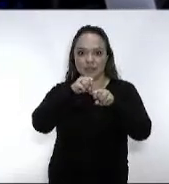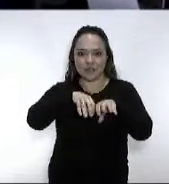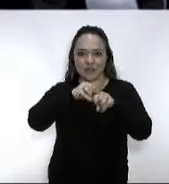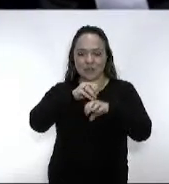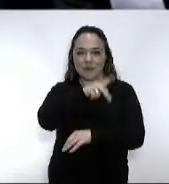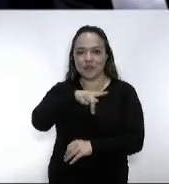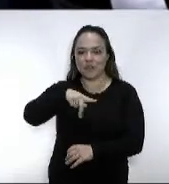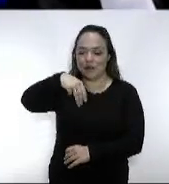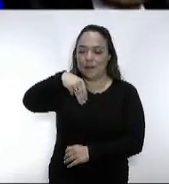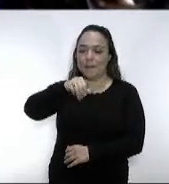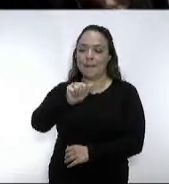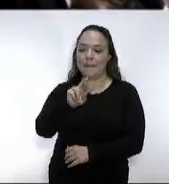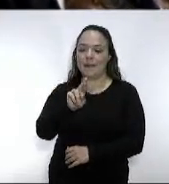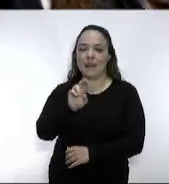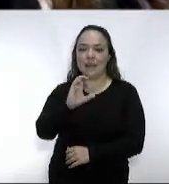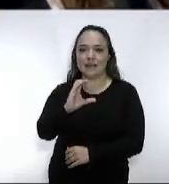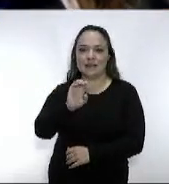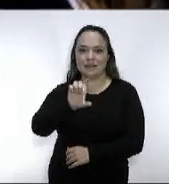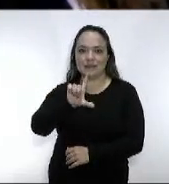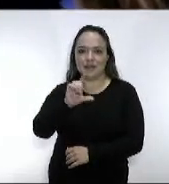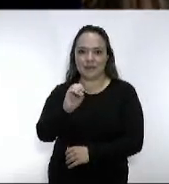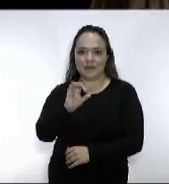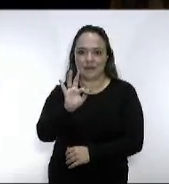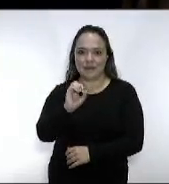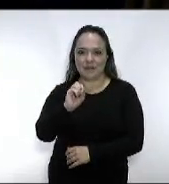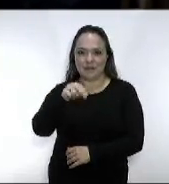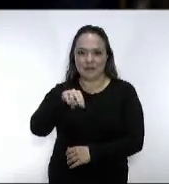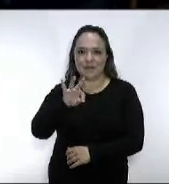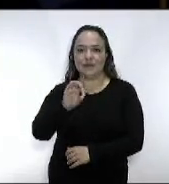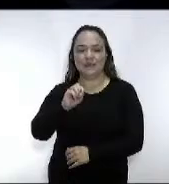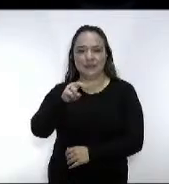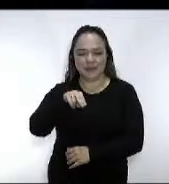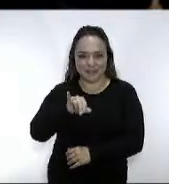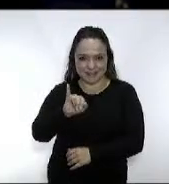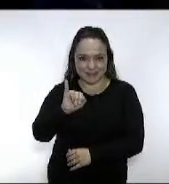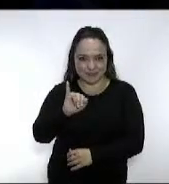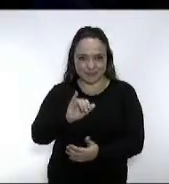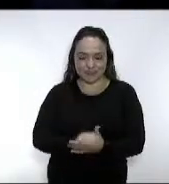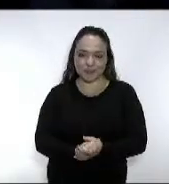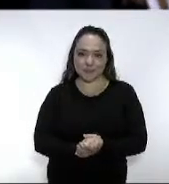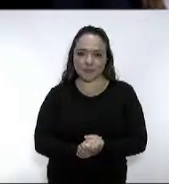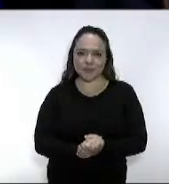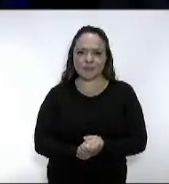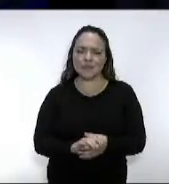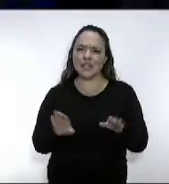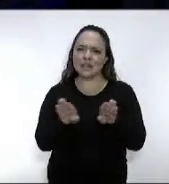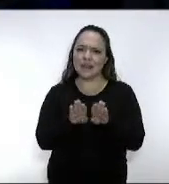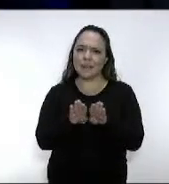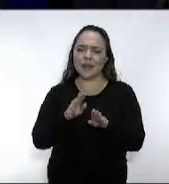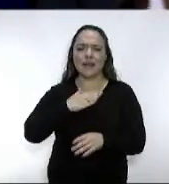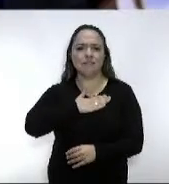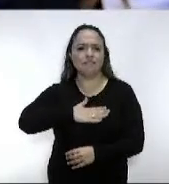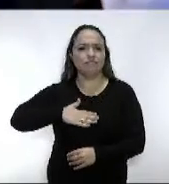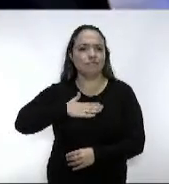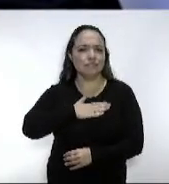Kent State, Marcelo Fantoni. I'd like to also greet cordially